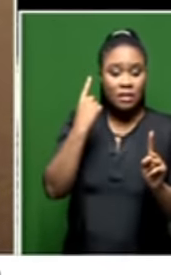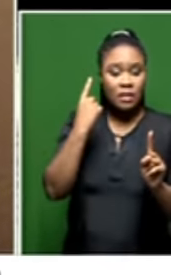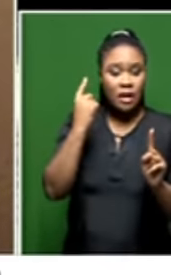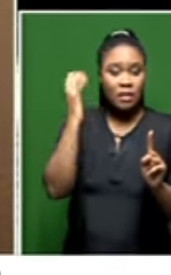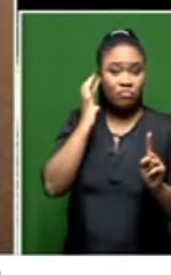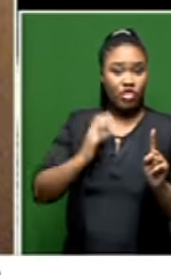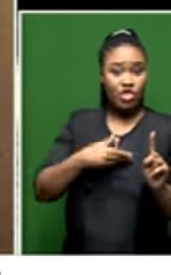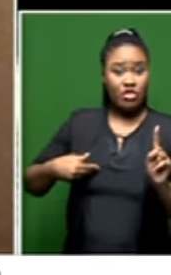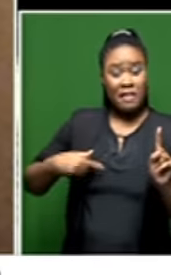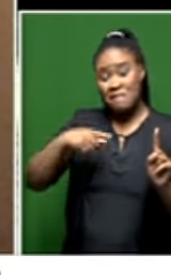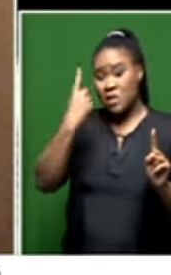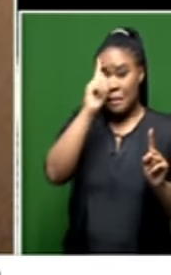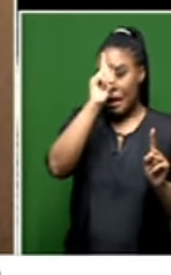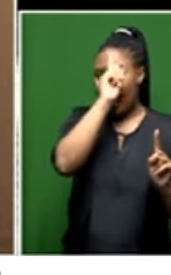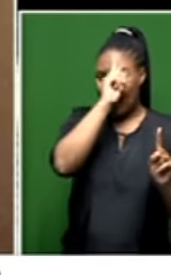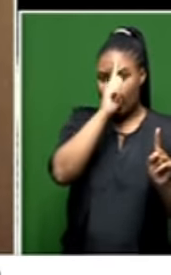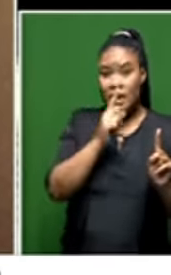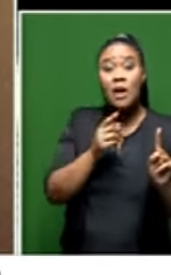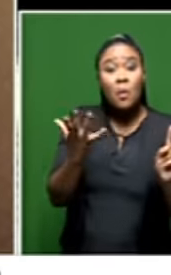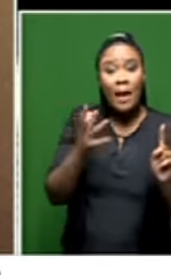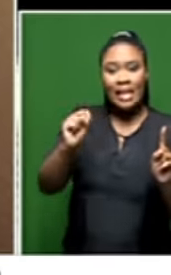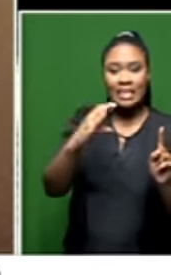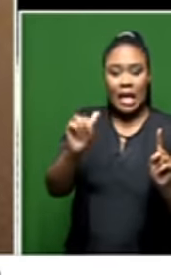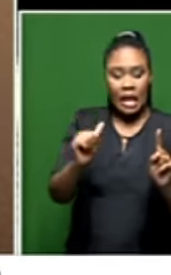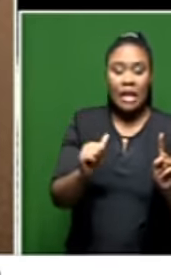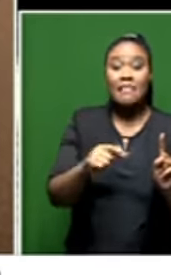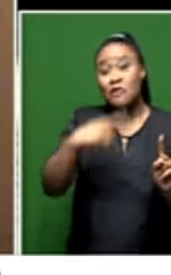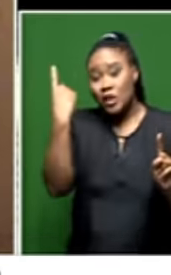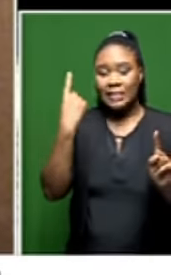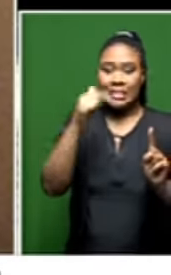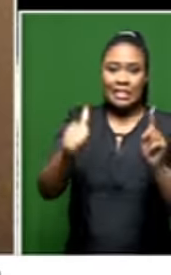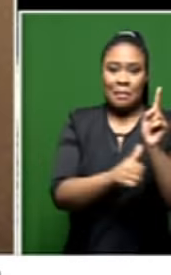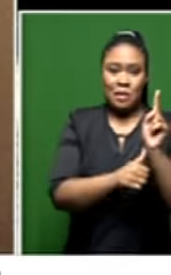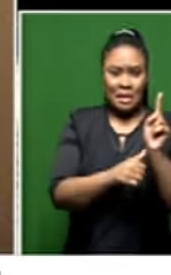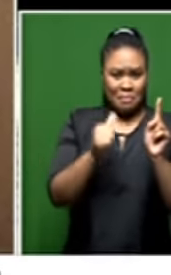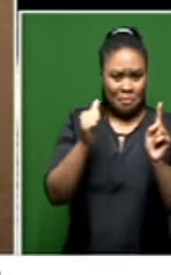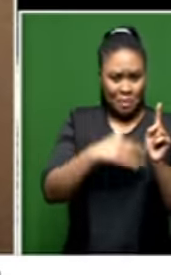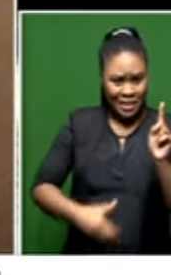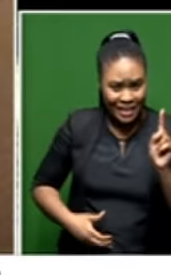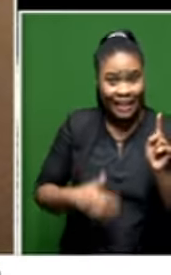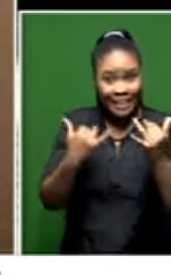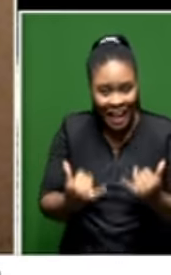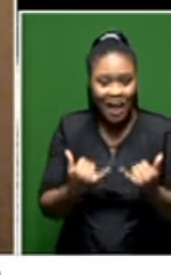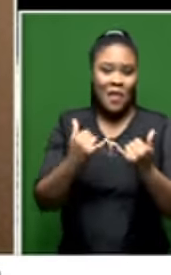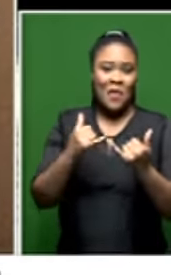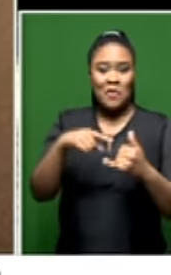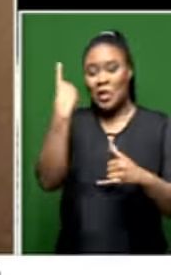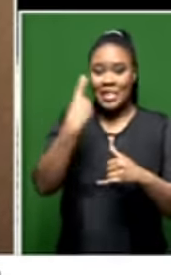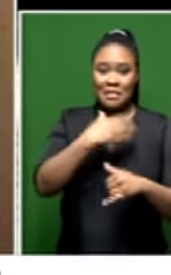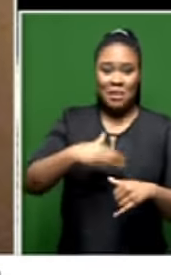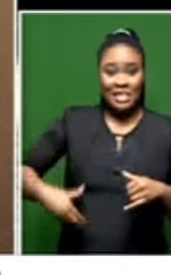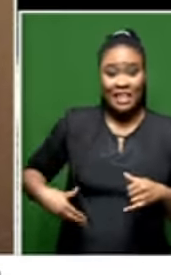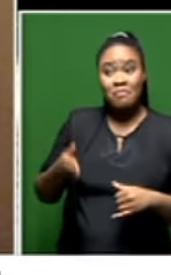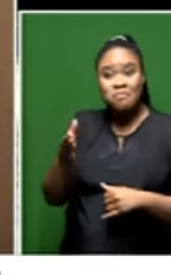High Court, the first black woman at the SCA, first deputy president, and now the first president of the SCA. I mean, this is a wonderful